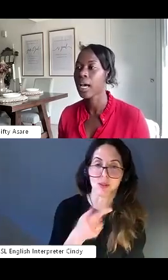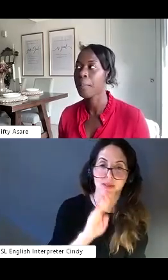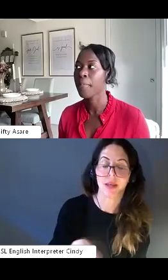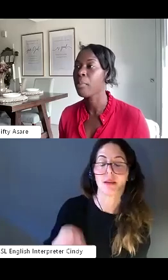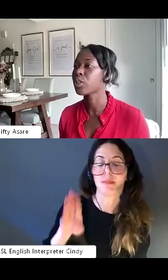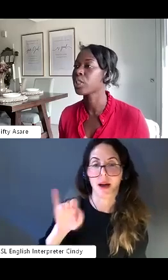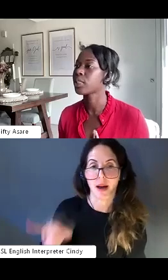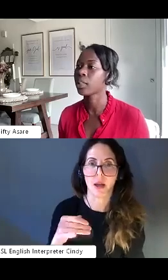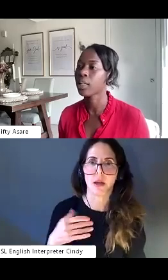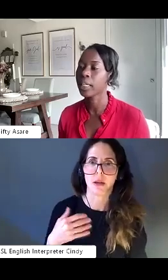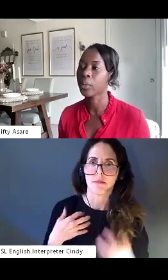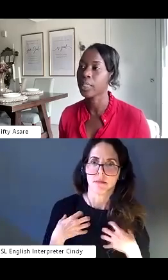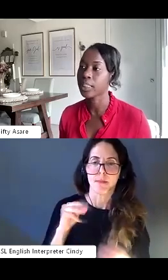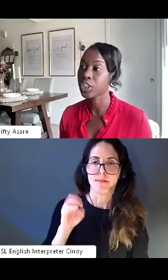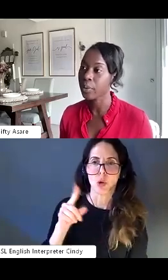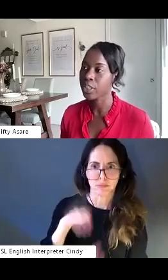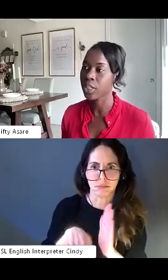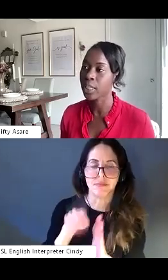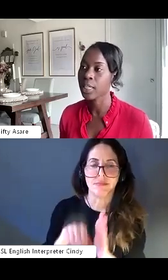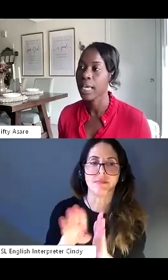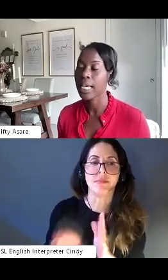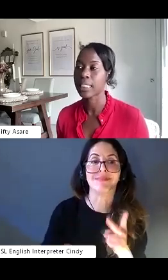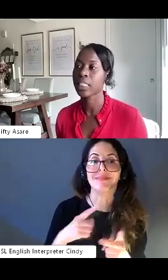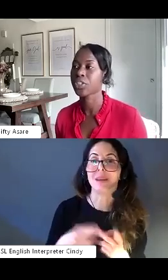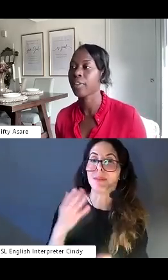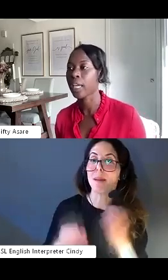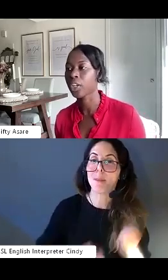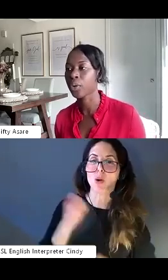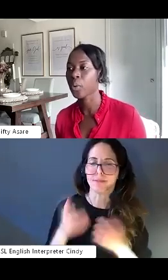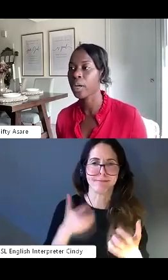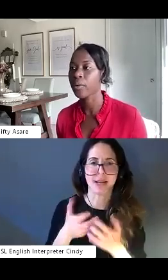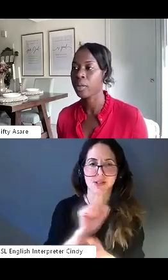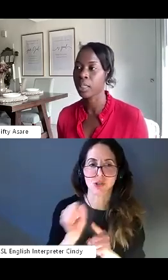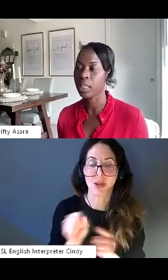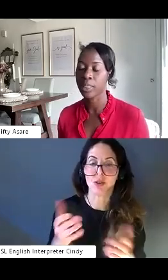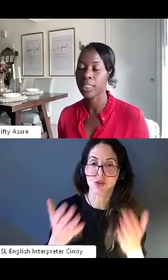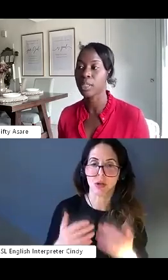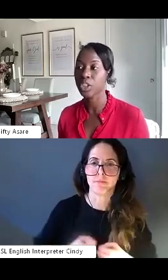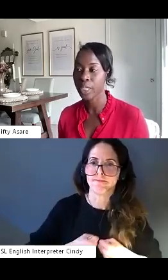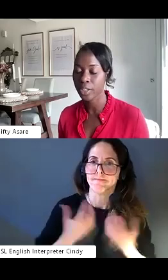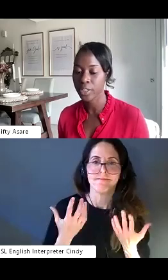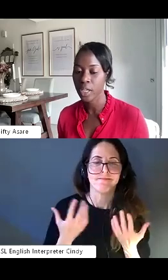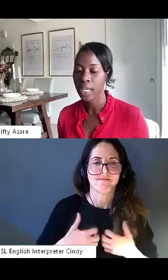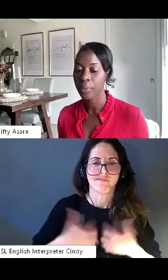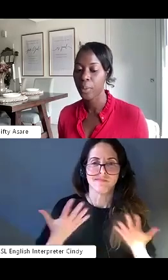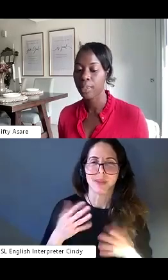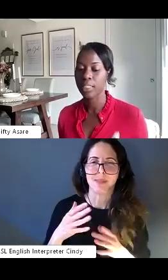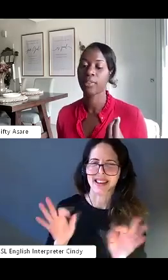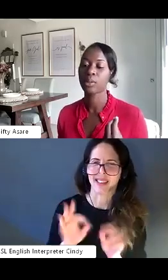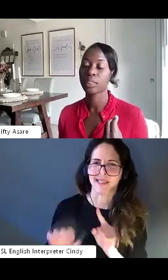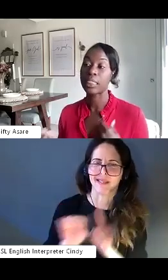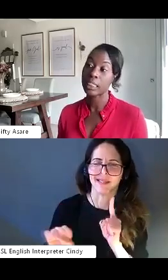changes, emotions not aligning with the situation, escalation of anger or irritability with small triggers,